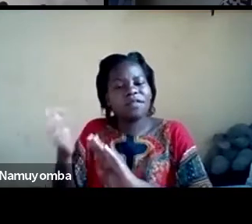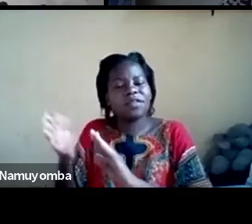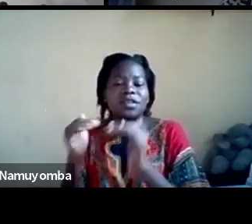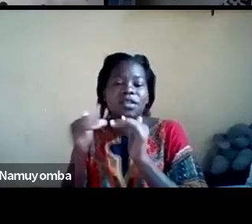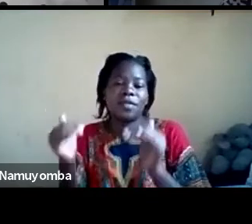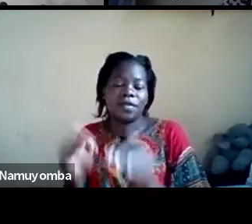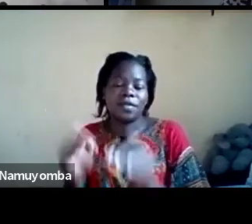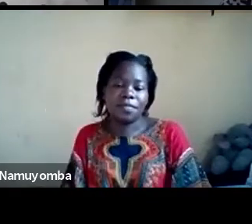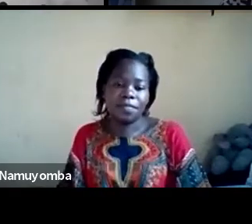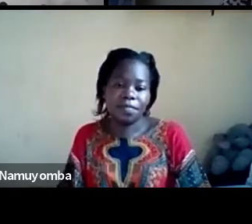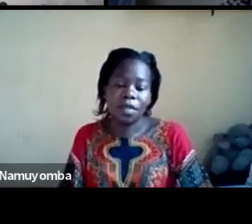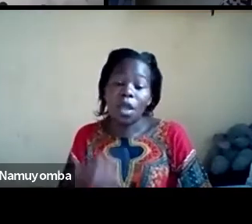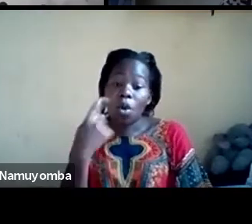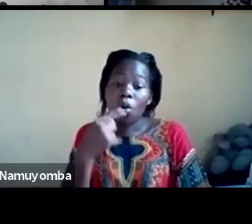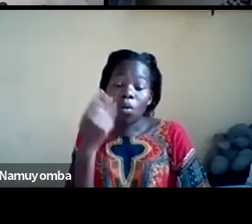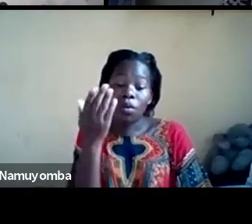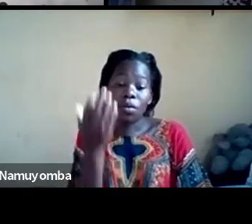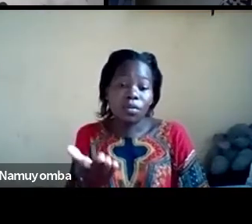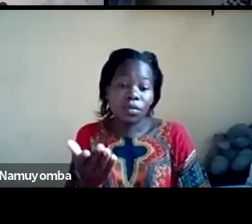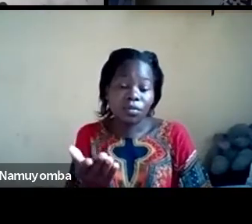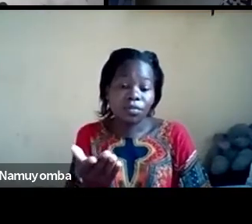who is there to come,